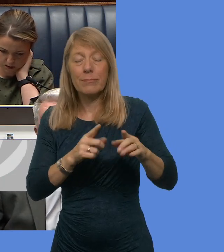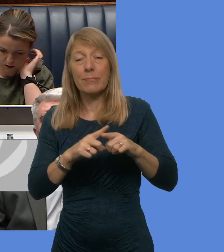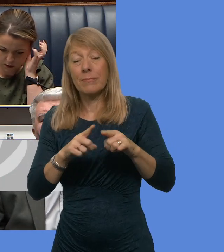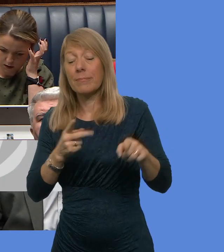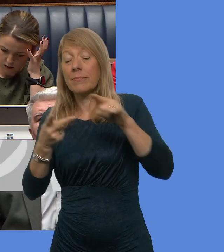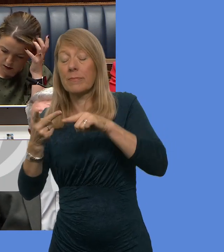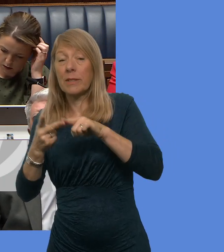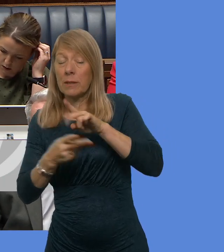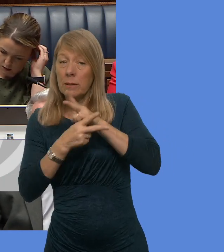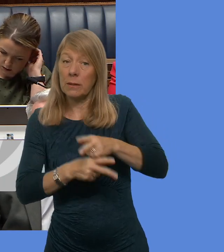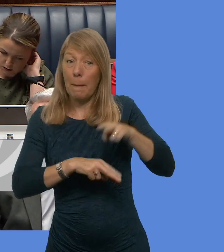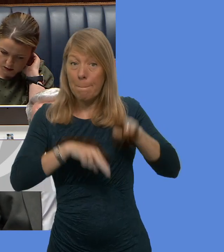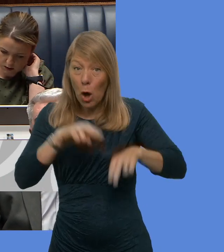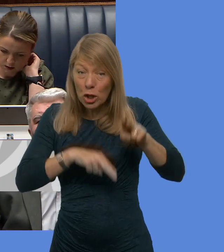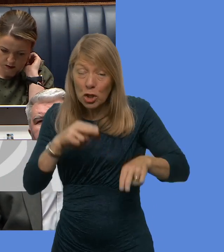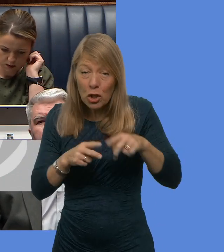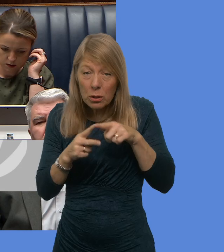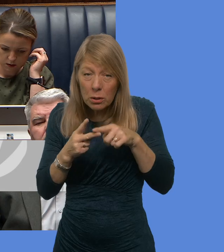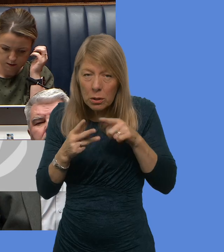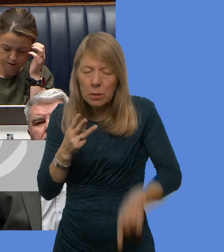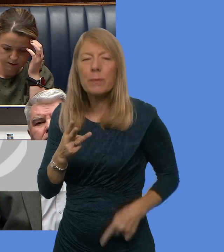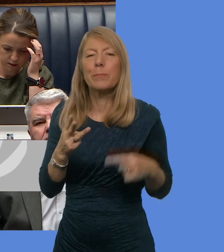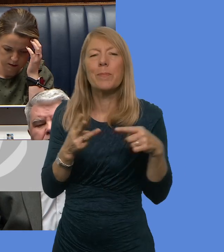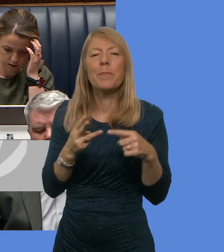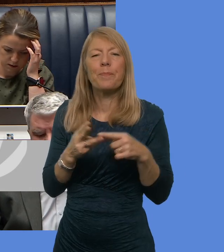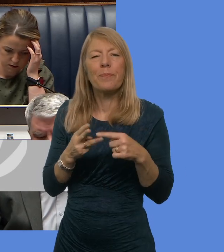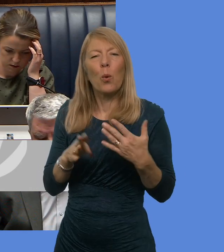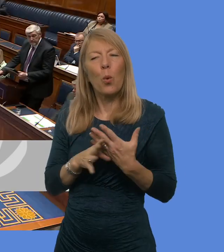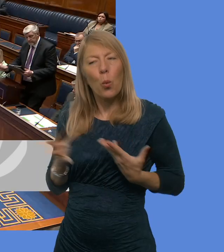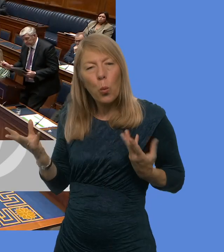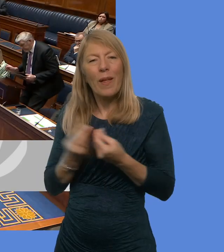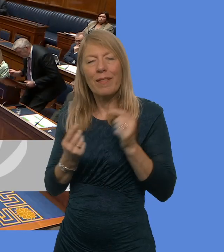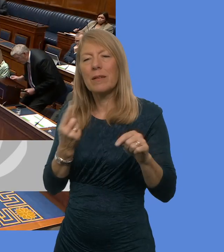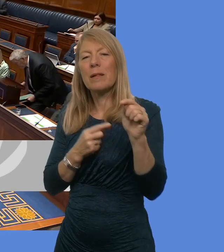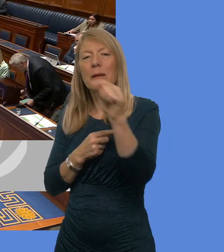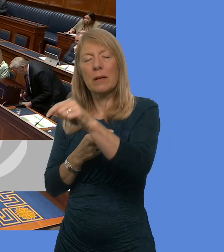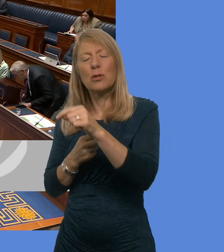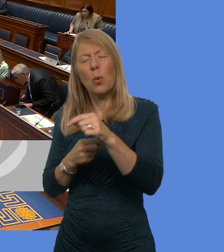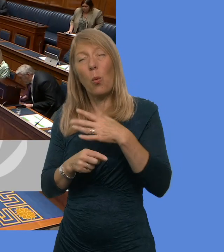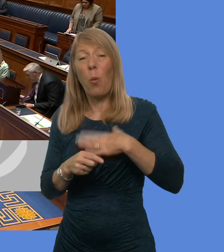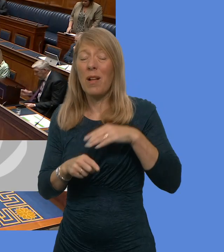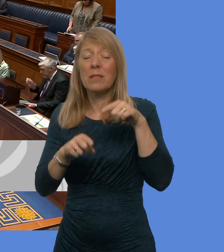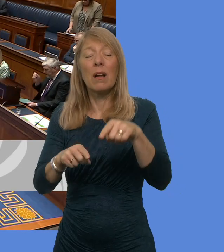with others to ensure that we restore Loch Ness to its full health and well-being.